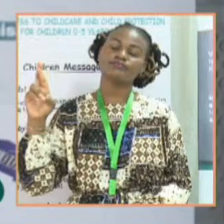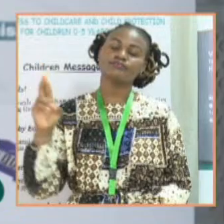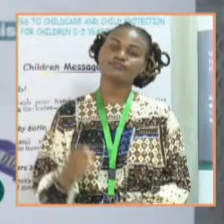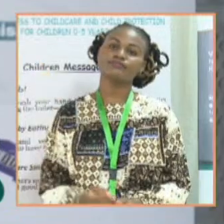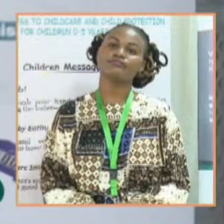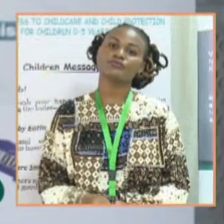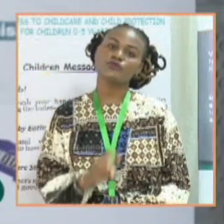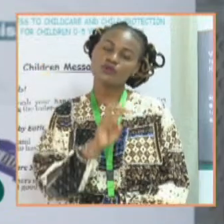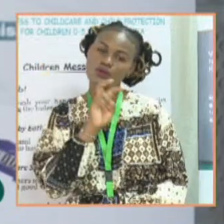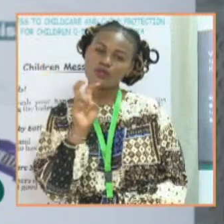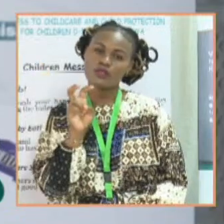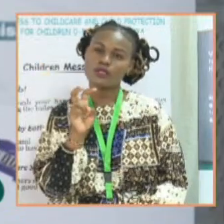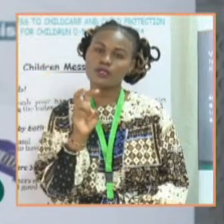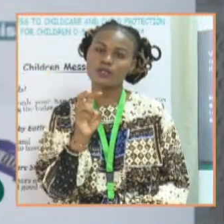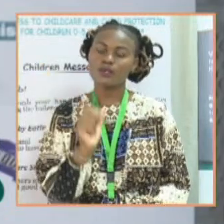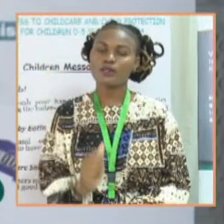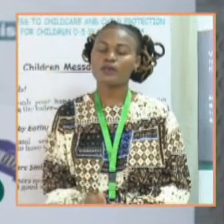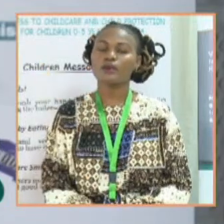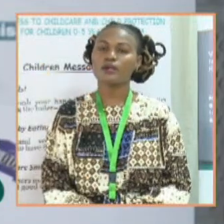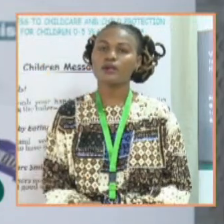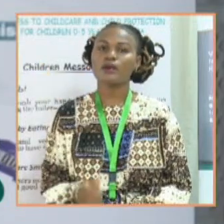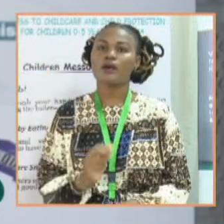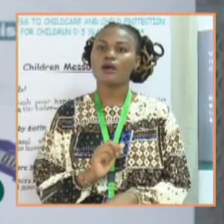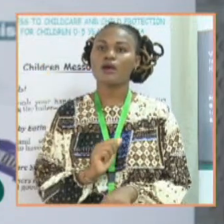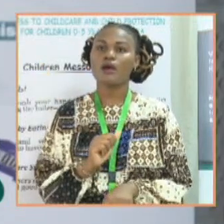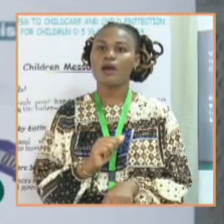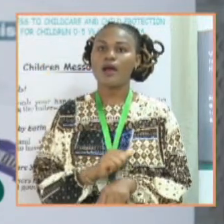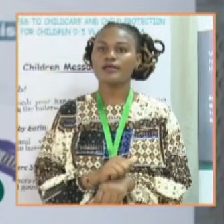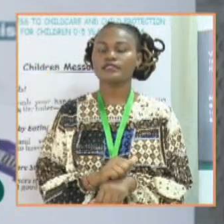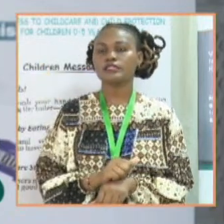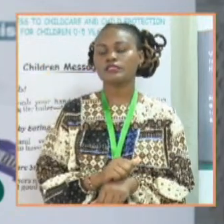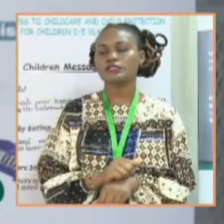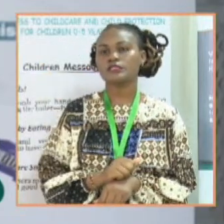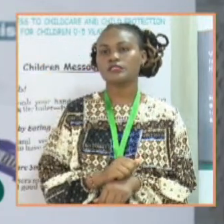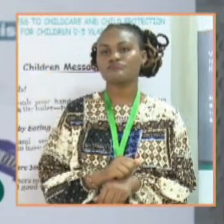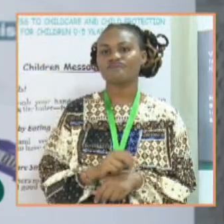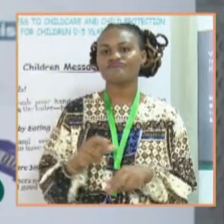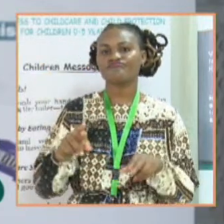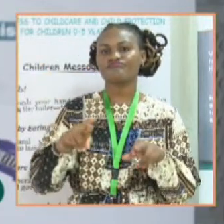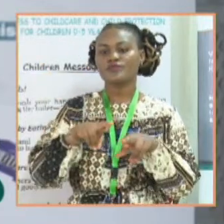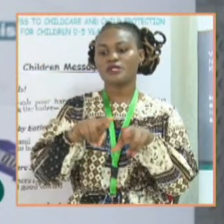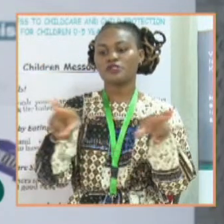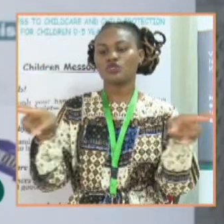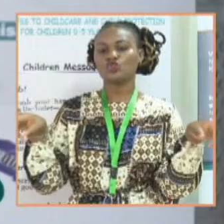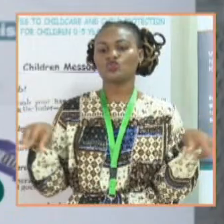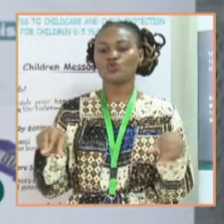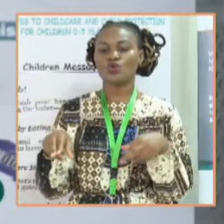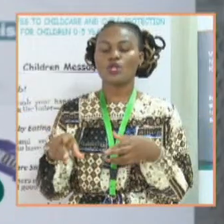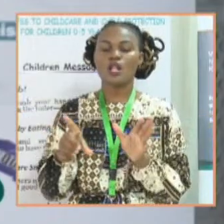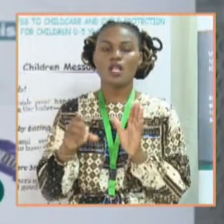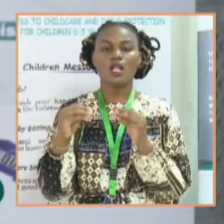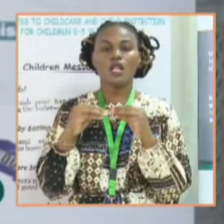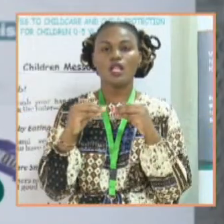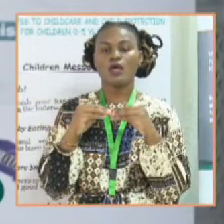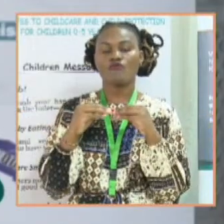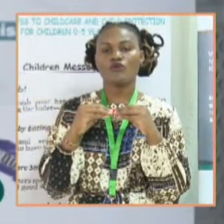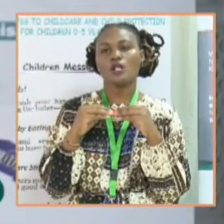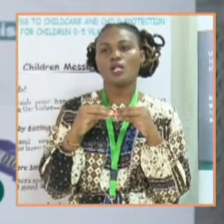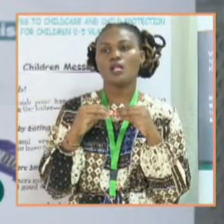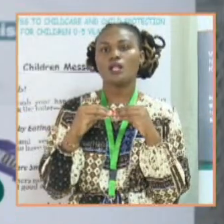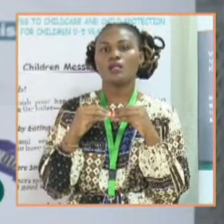the insights when they are consolidated at regional level and in response to the whole array of questions, there's